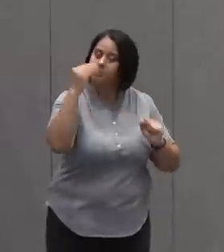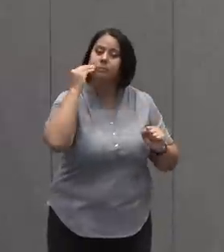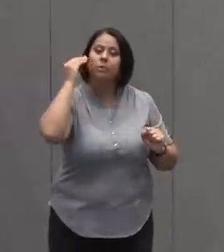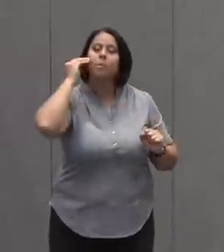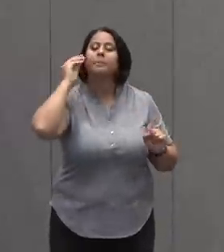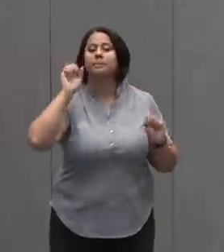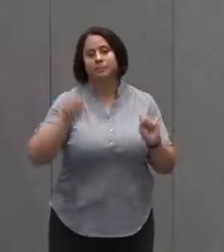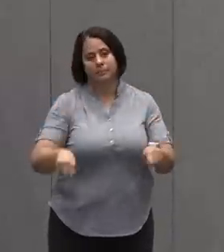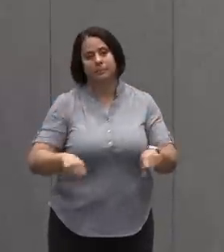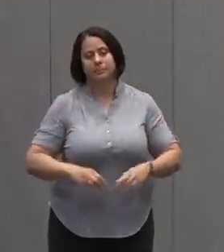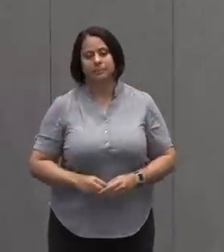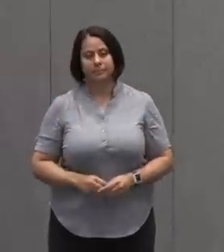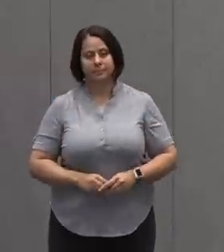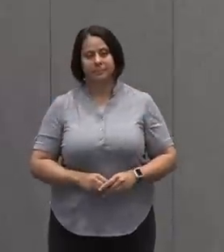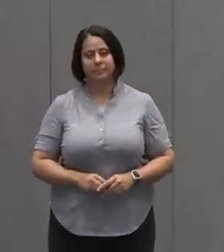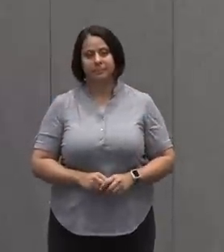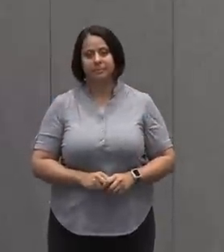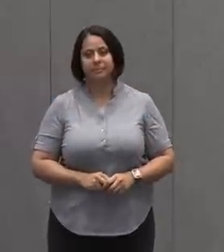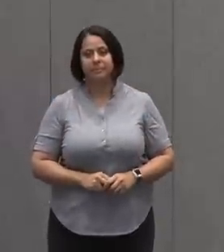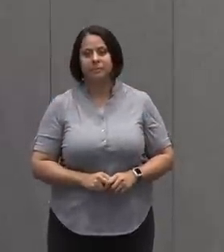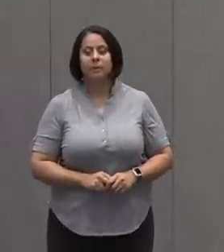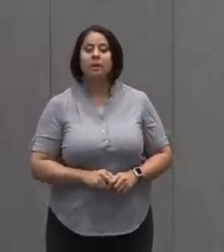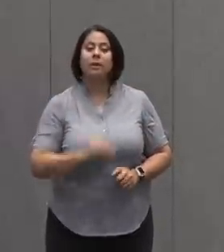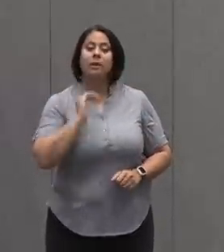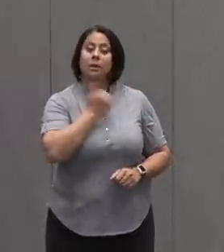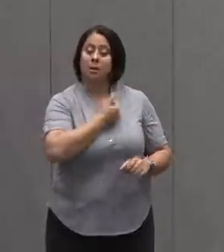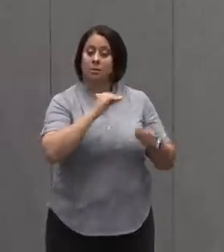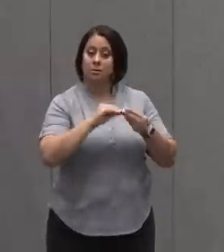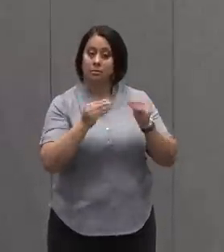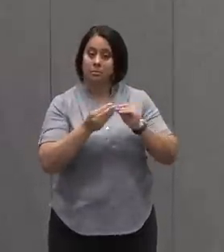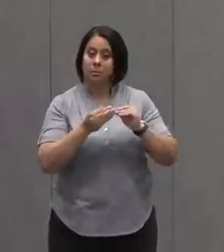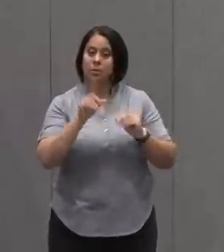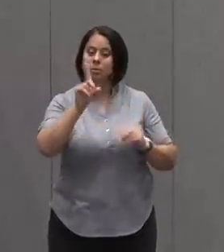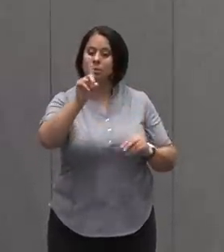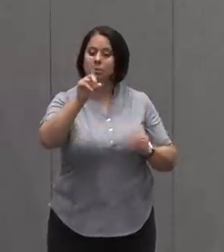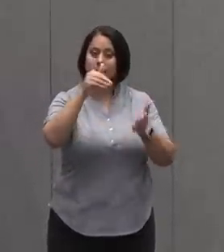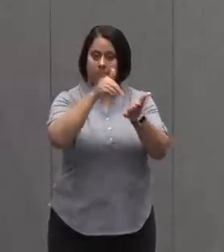this routine at home. So our number again is